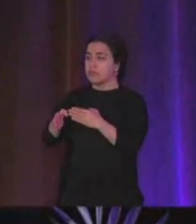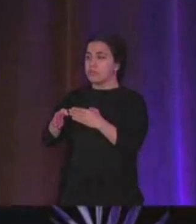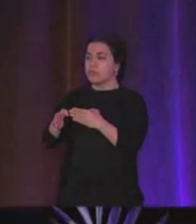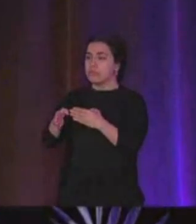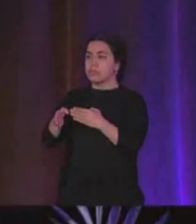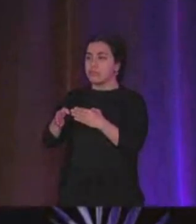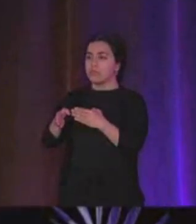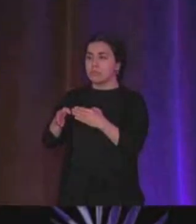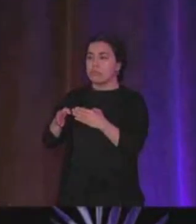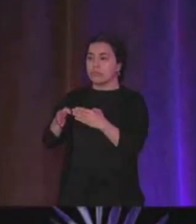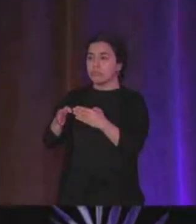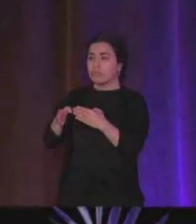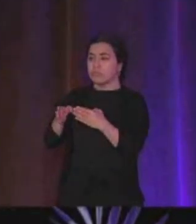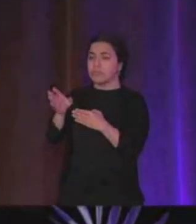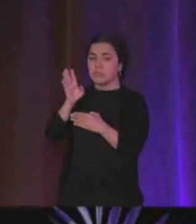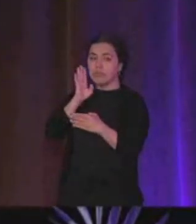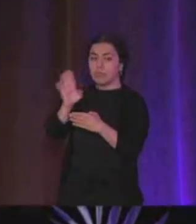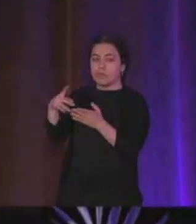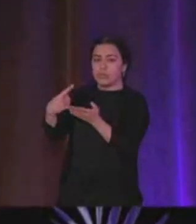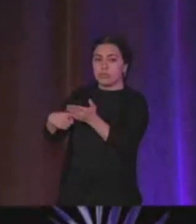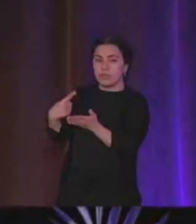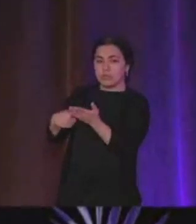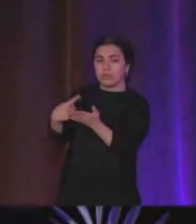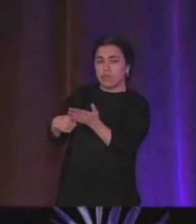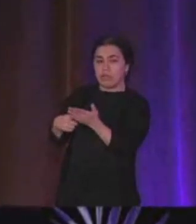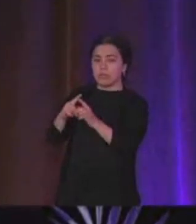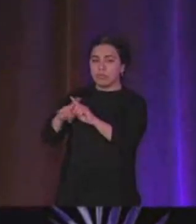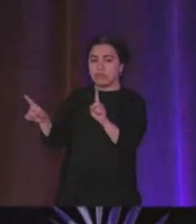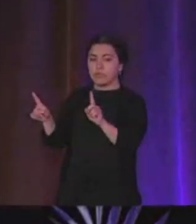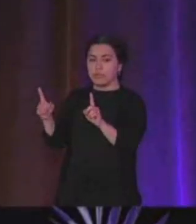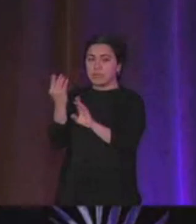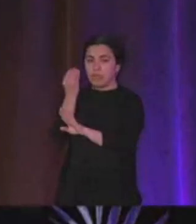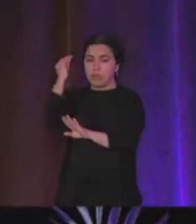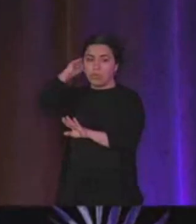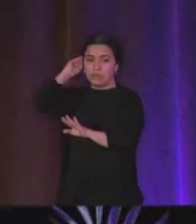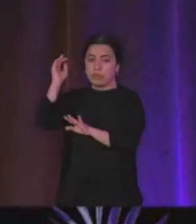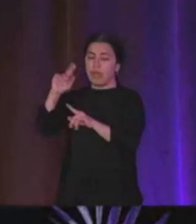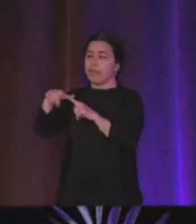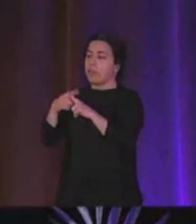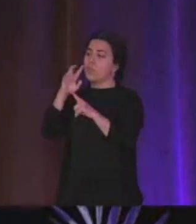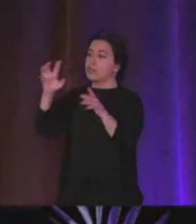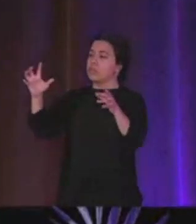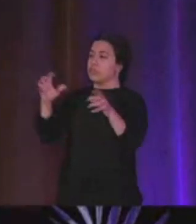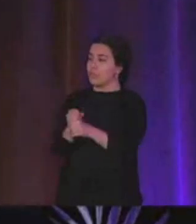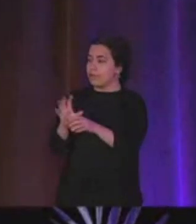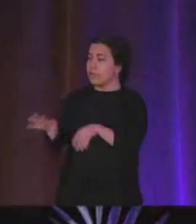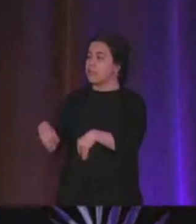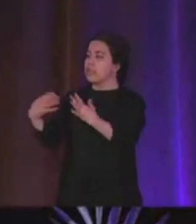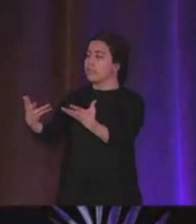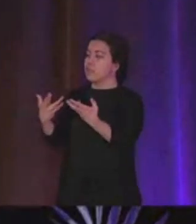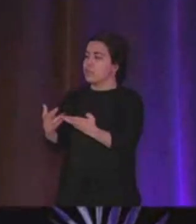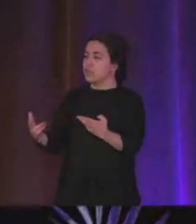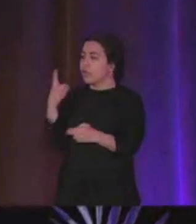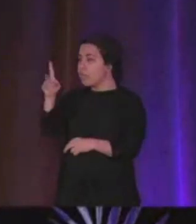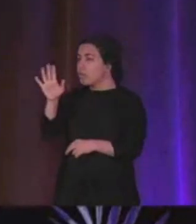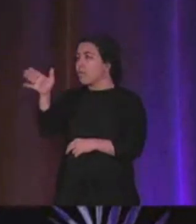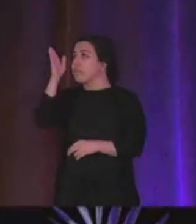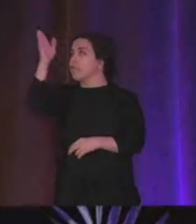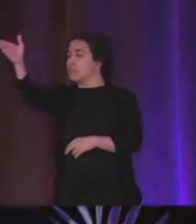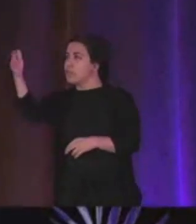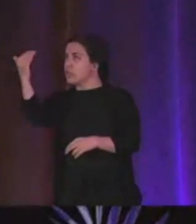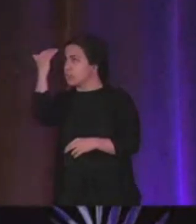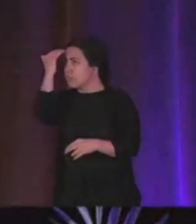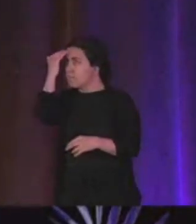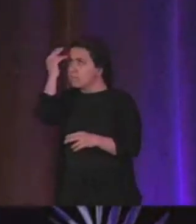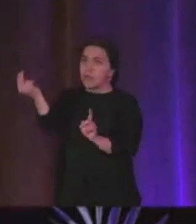can face. And further on, there is a summarization and a bunch of resources for your future reference. So let's get